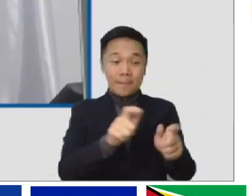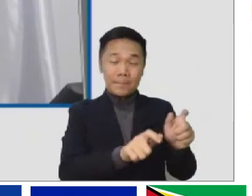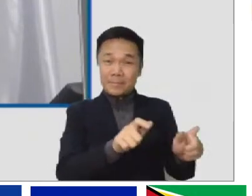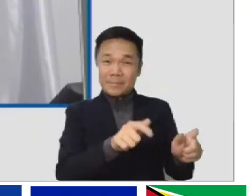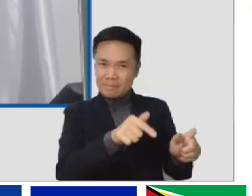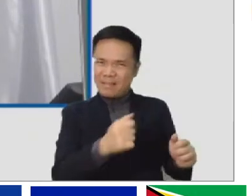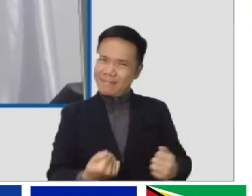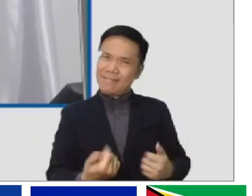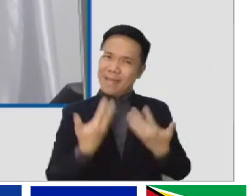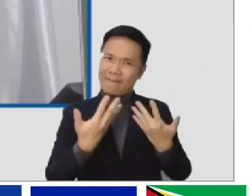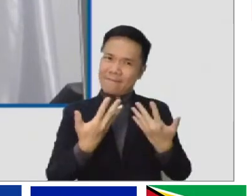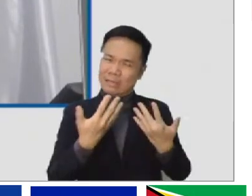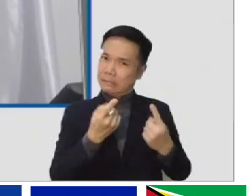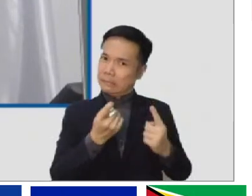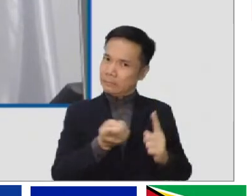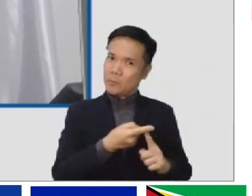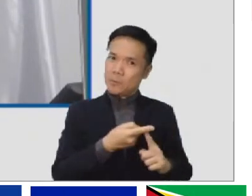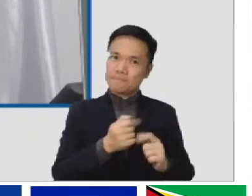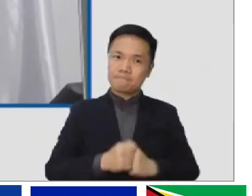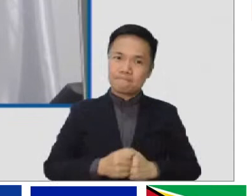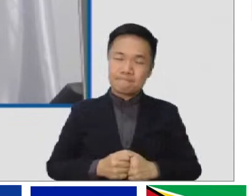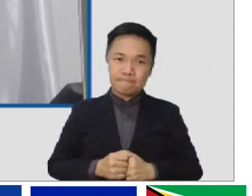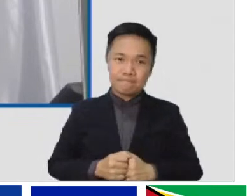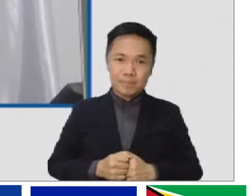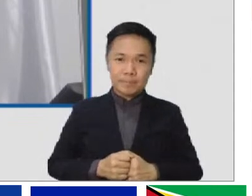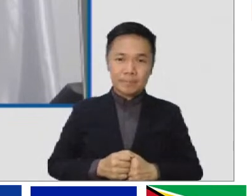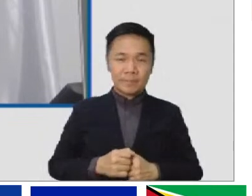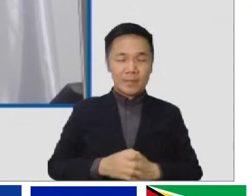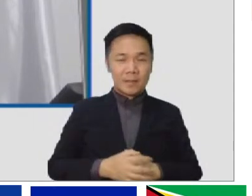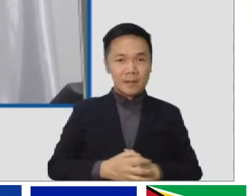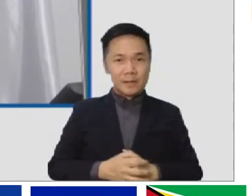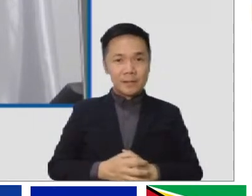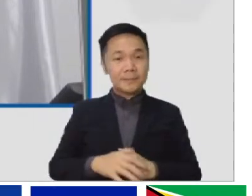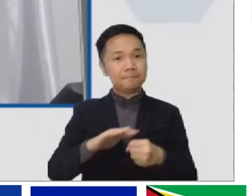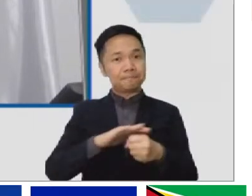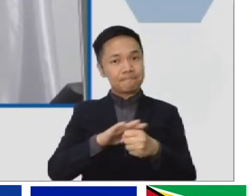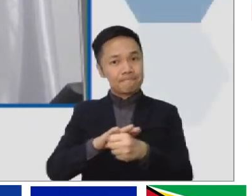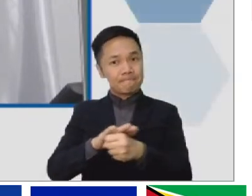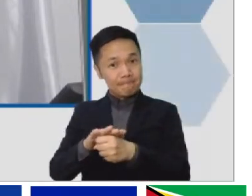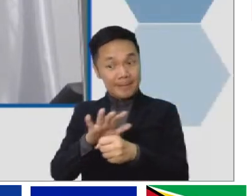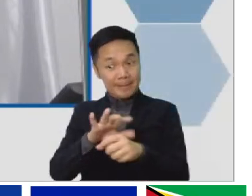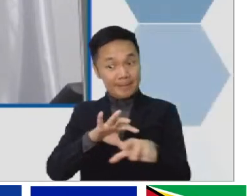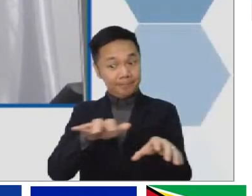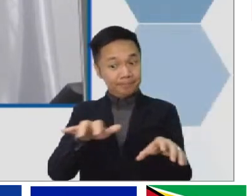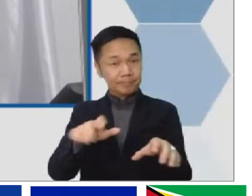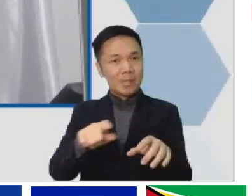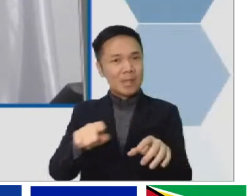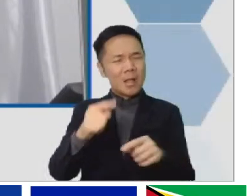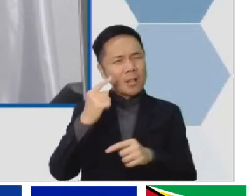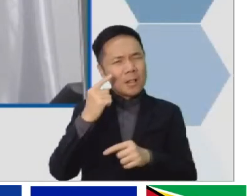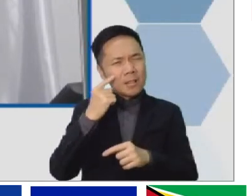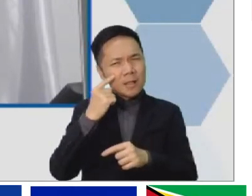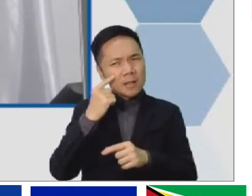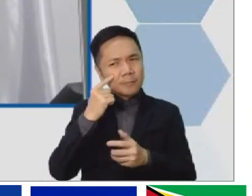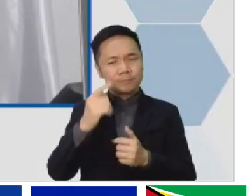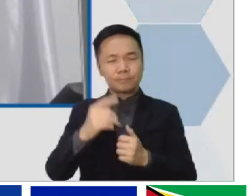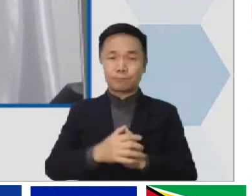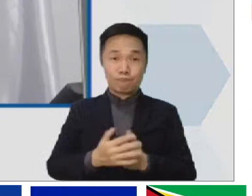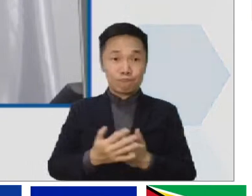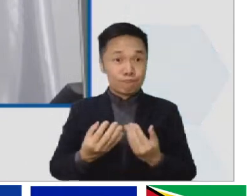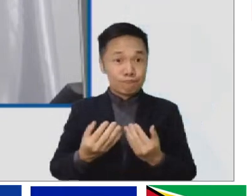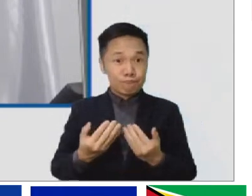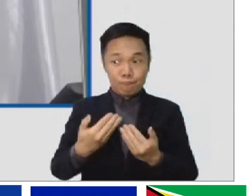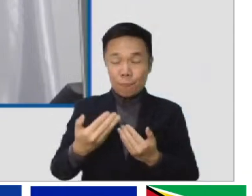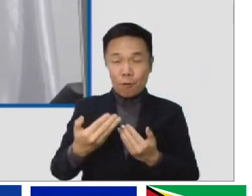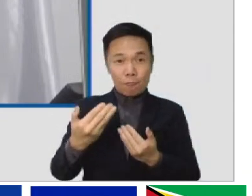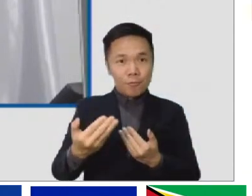efforts undertaken in our region just leads us to know that we need to prevent damages and losses to